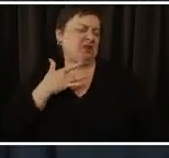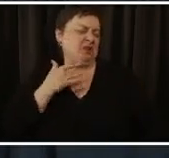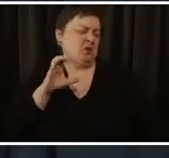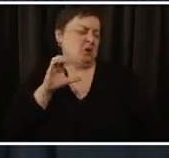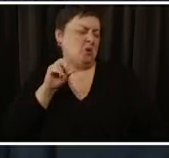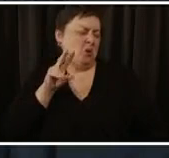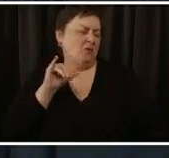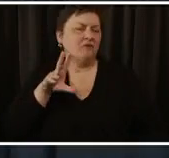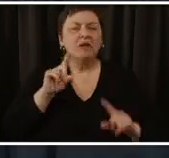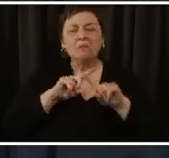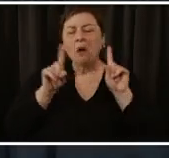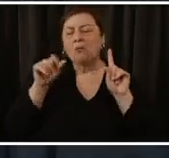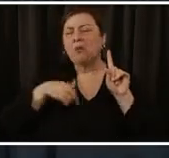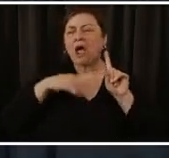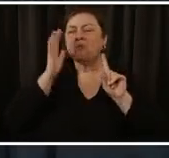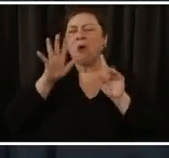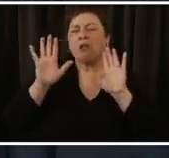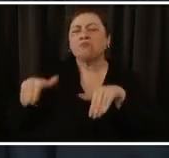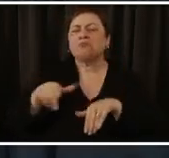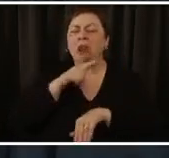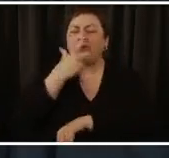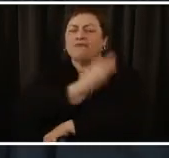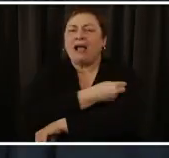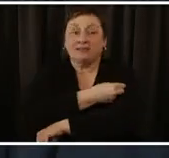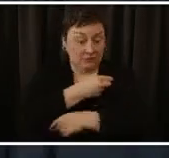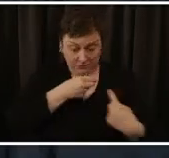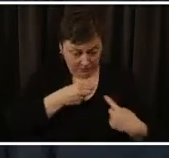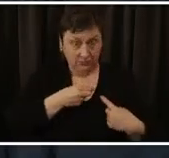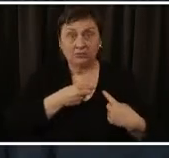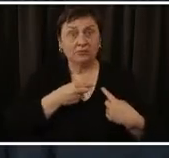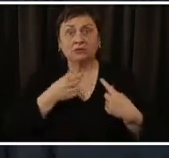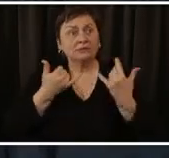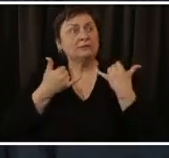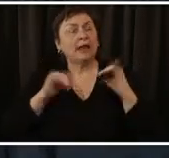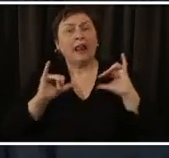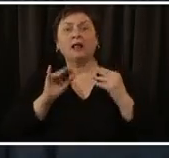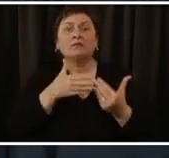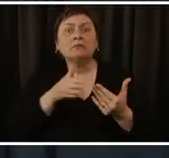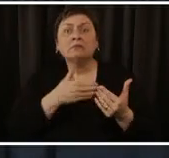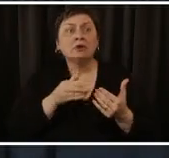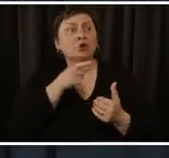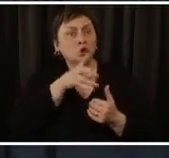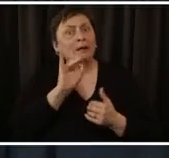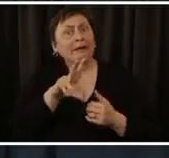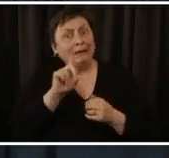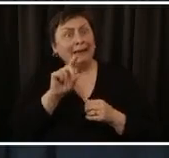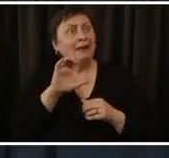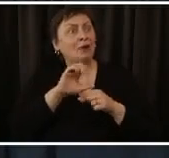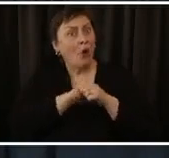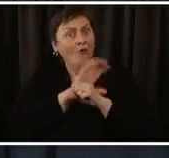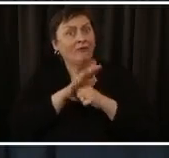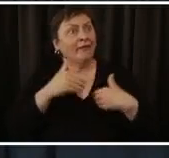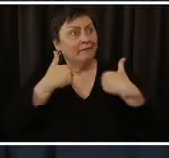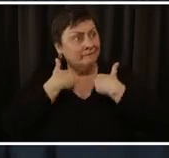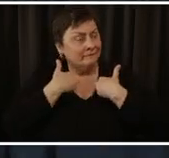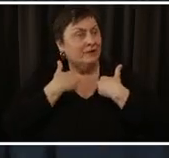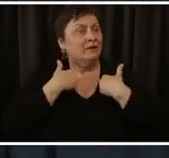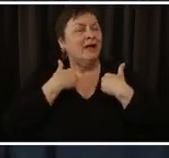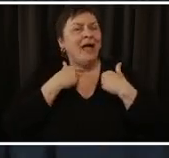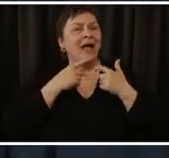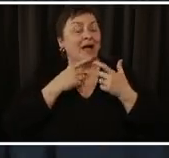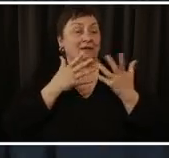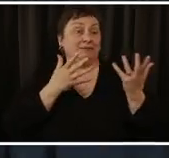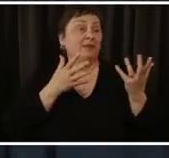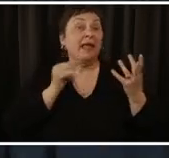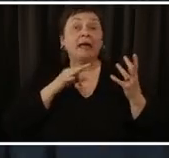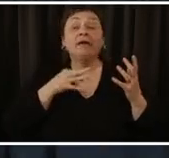because whether you had it or not, you could get it and go to the hospital and maybe make it and maybe not. So just take that